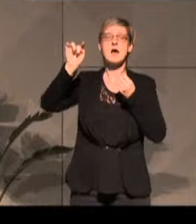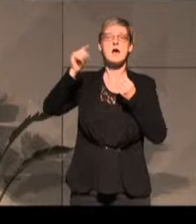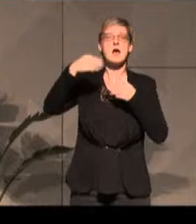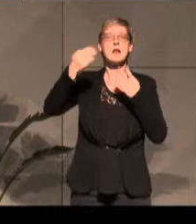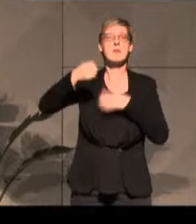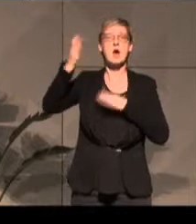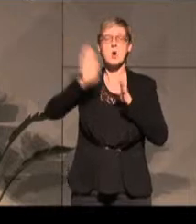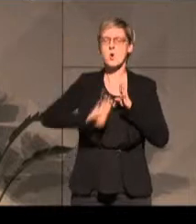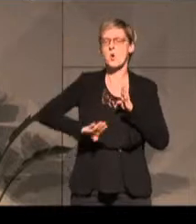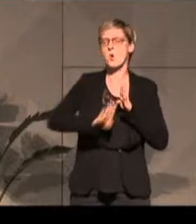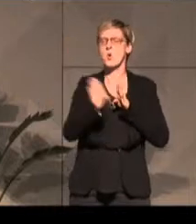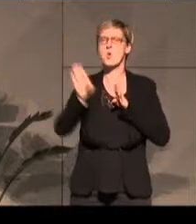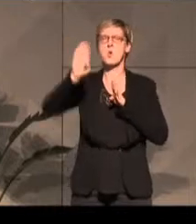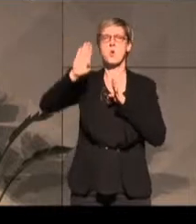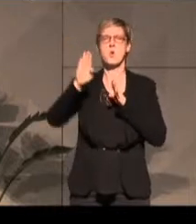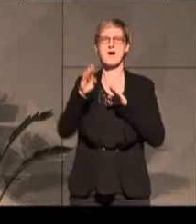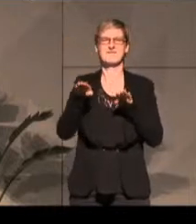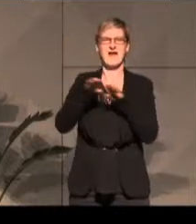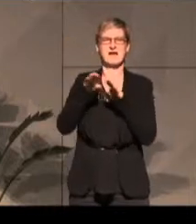the